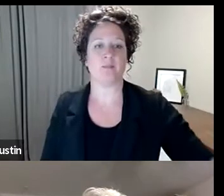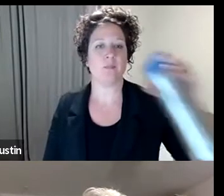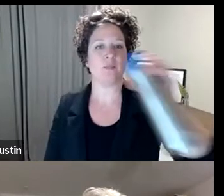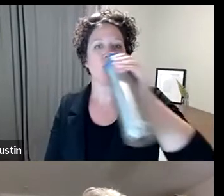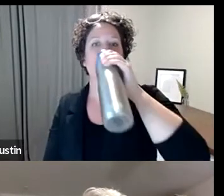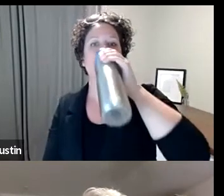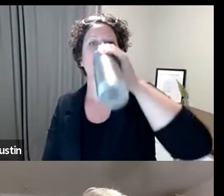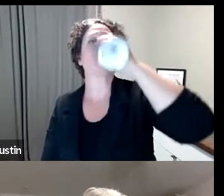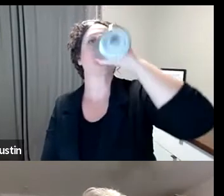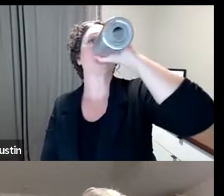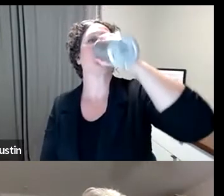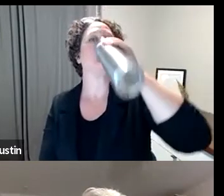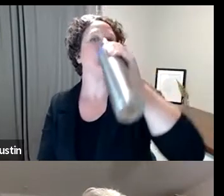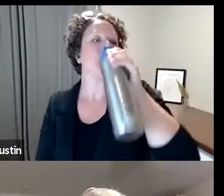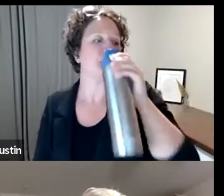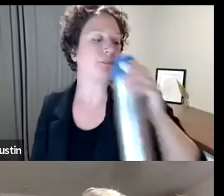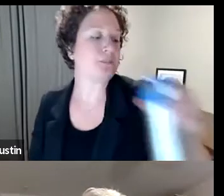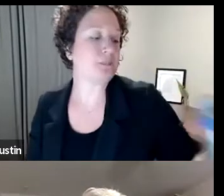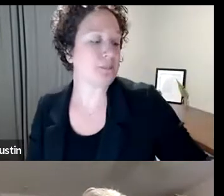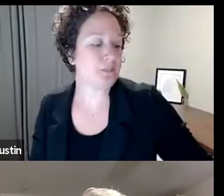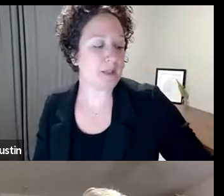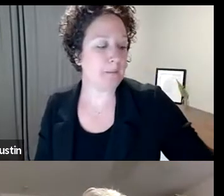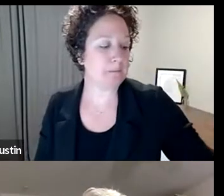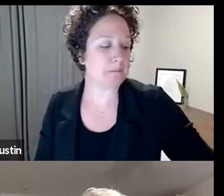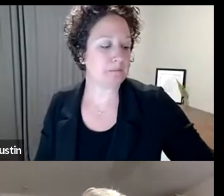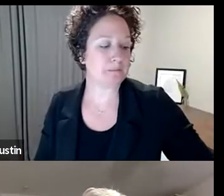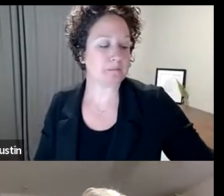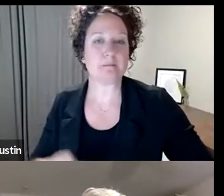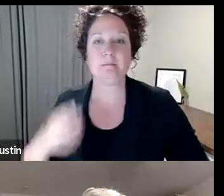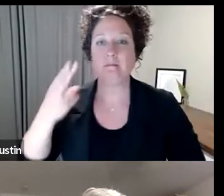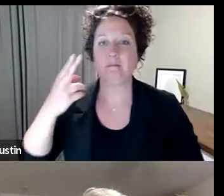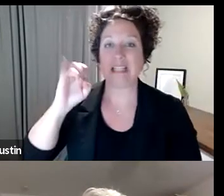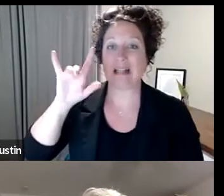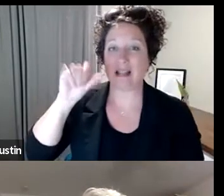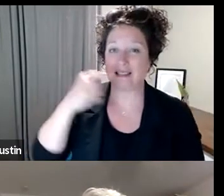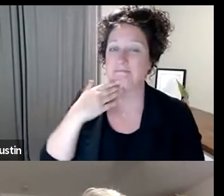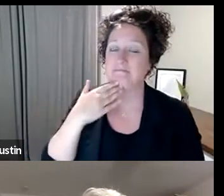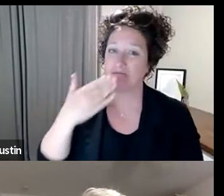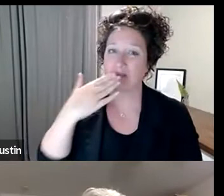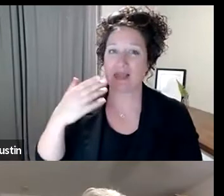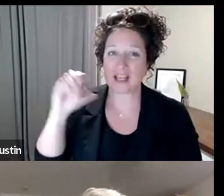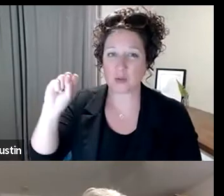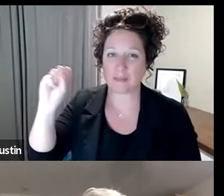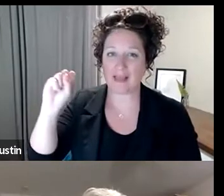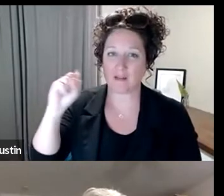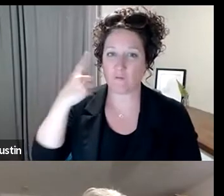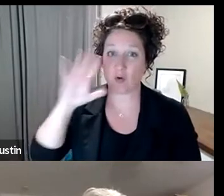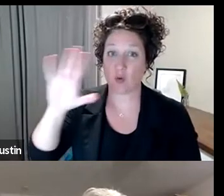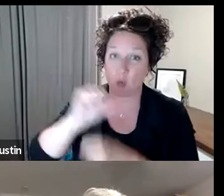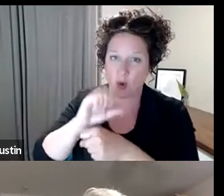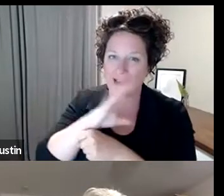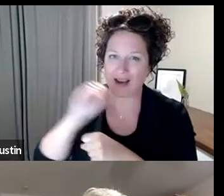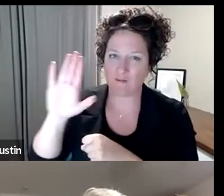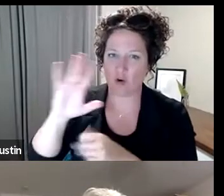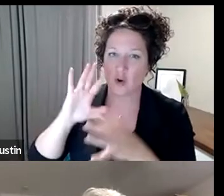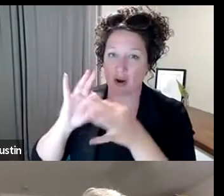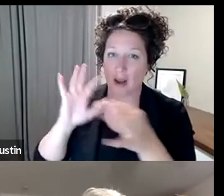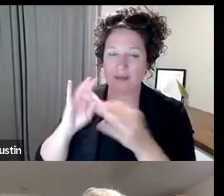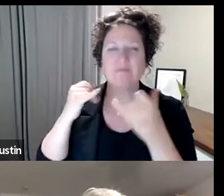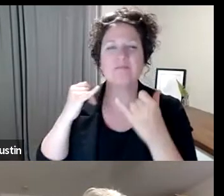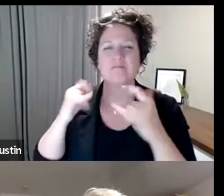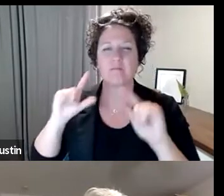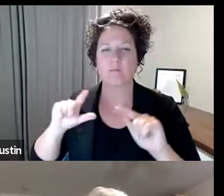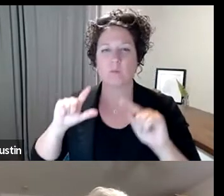Thank you so much, Samantha, not only for the work, but for those comments. I really want to maybe open this one up a little bit more